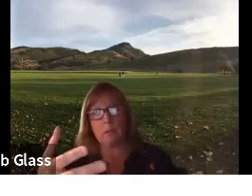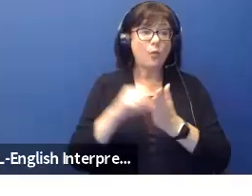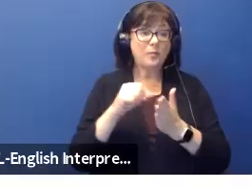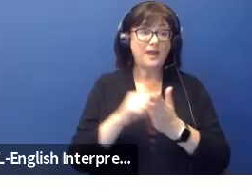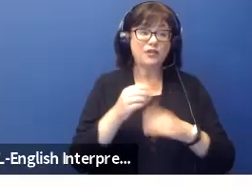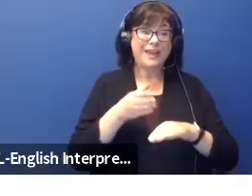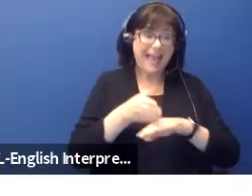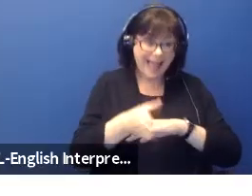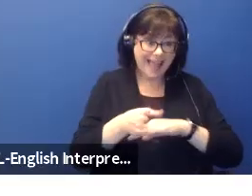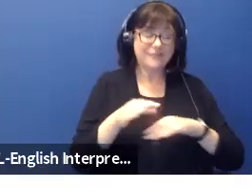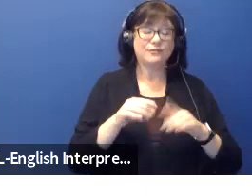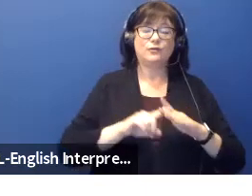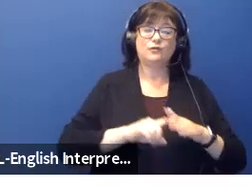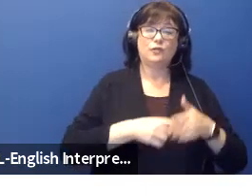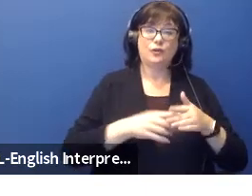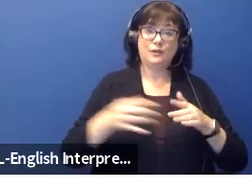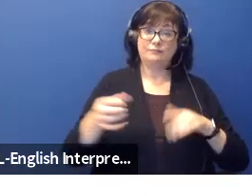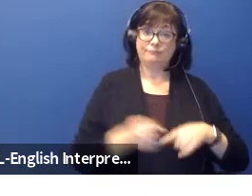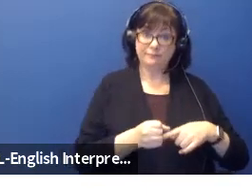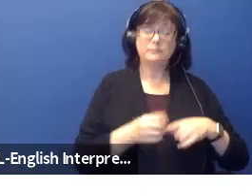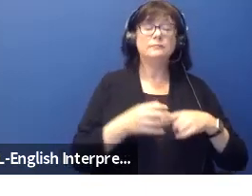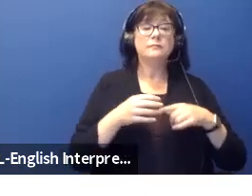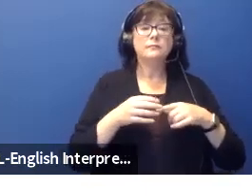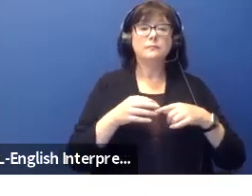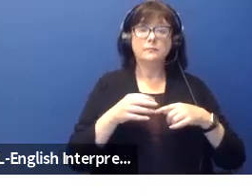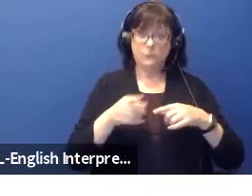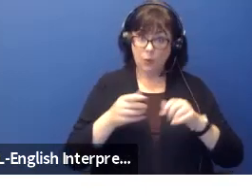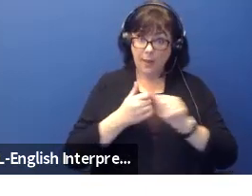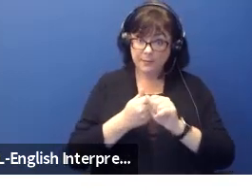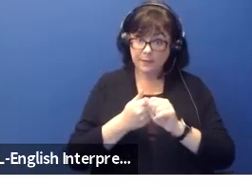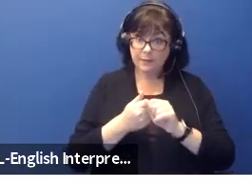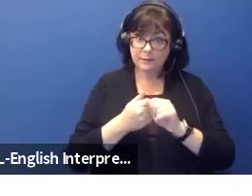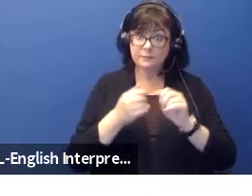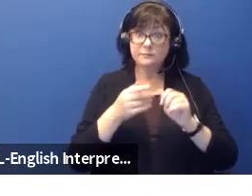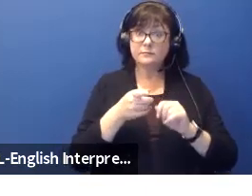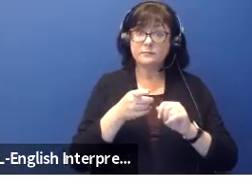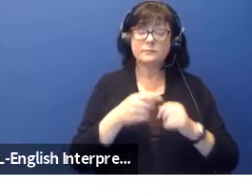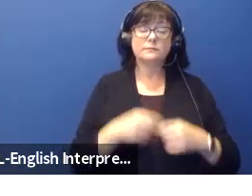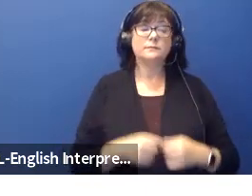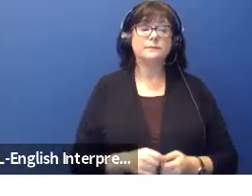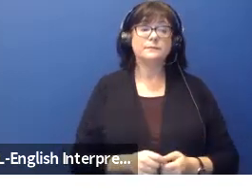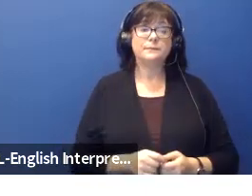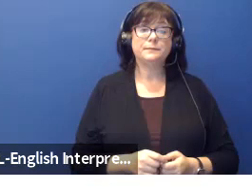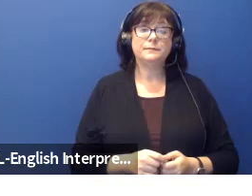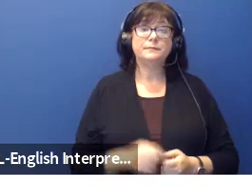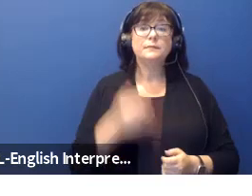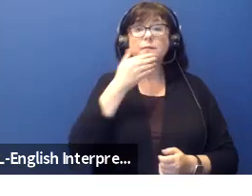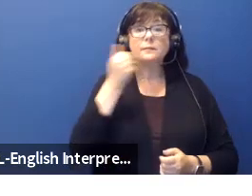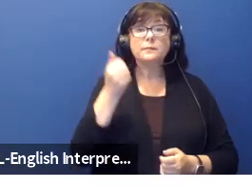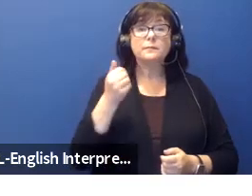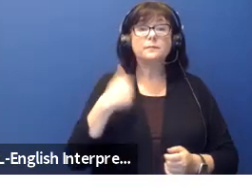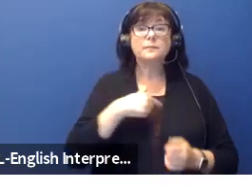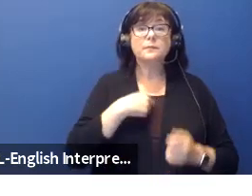in? So, I think one of the best examples we all think about is our is persons